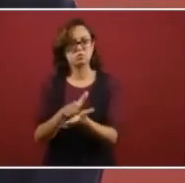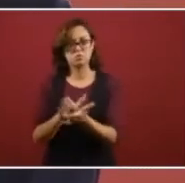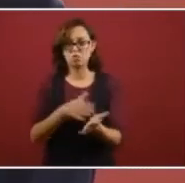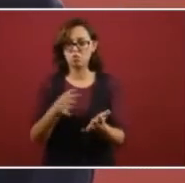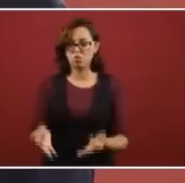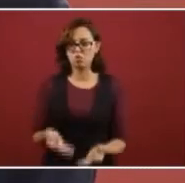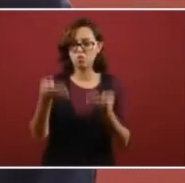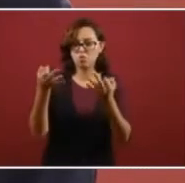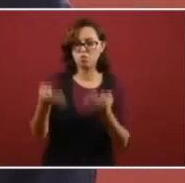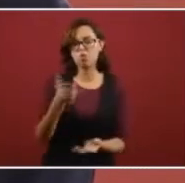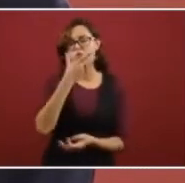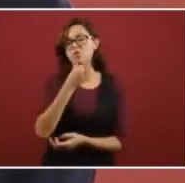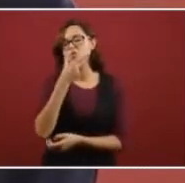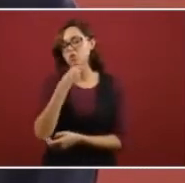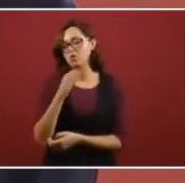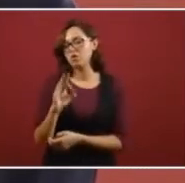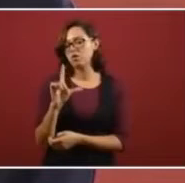I think it says